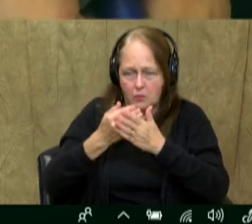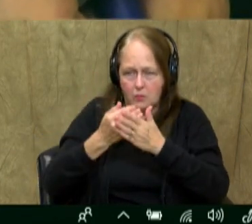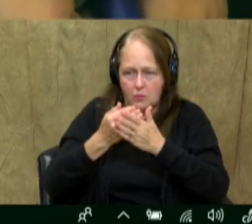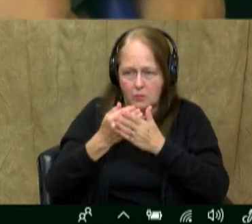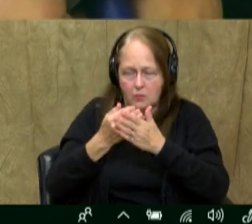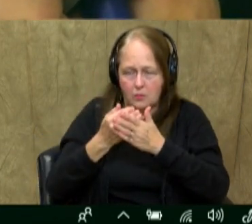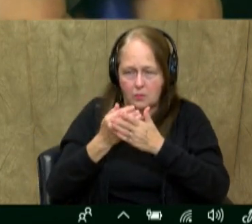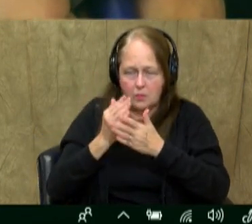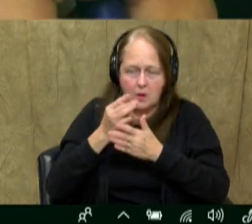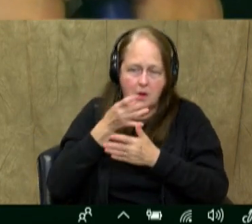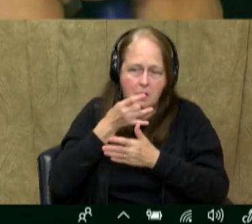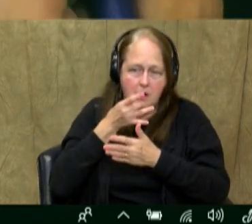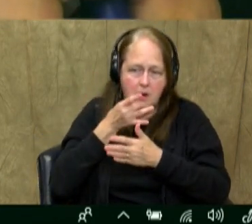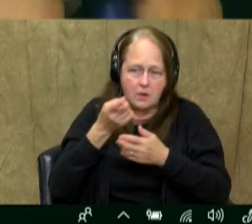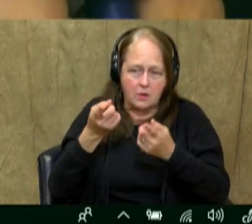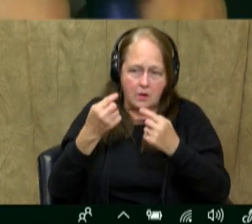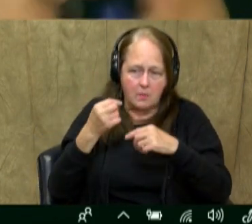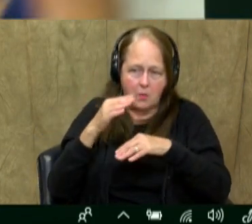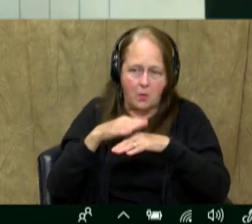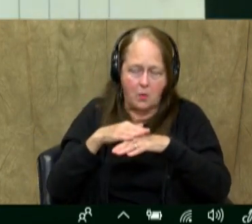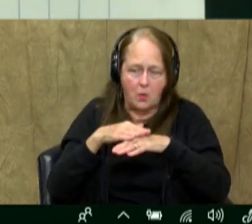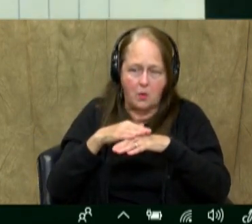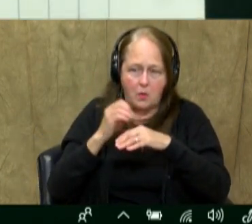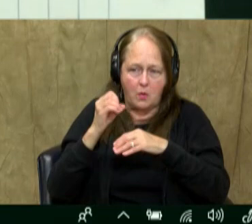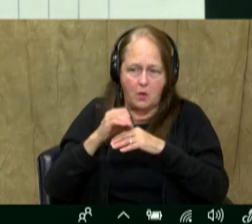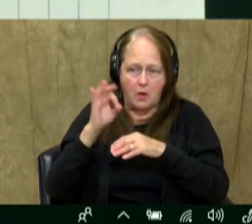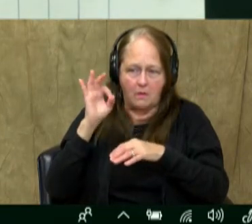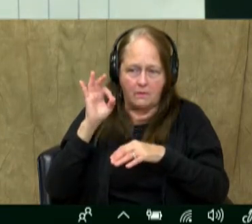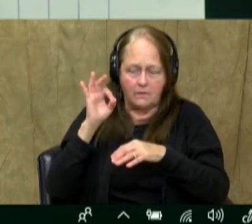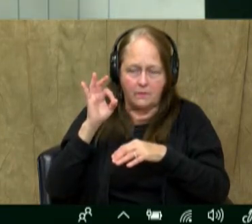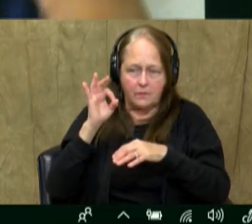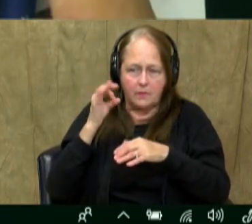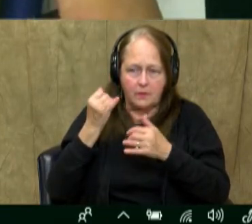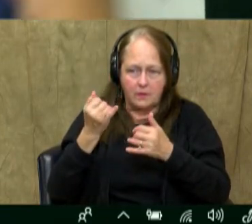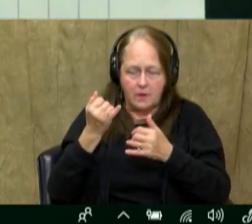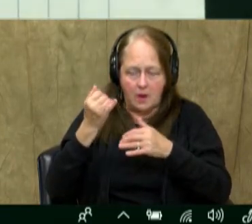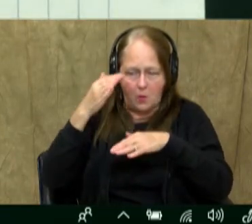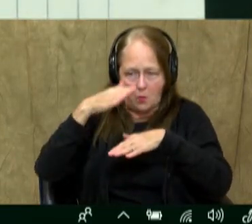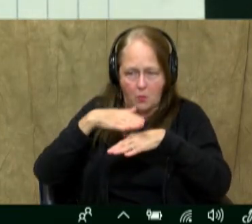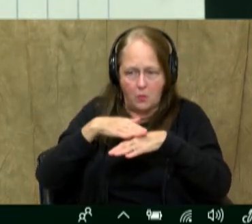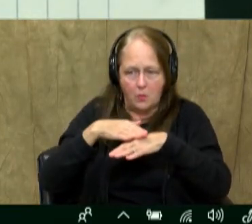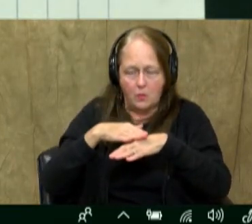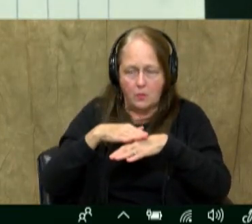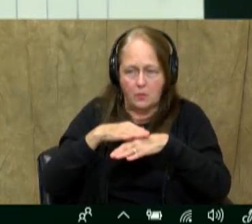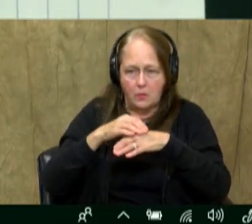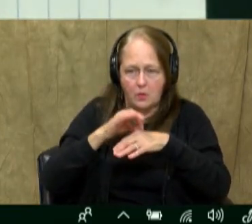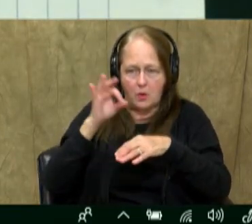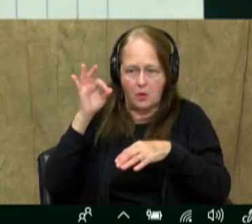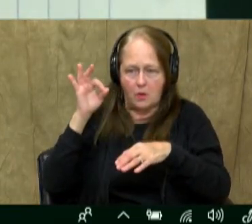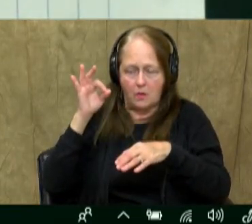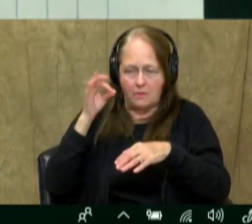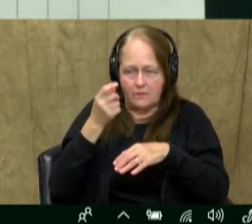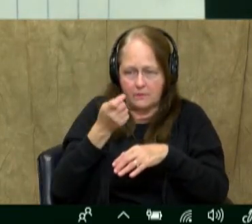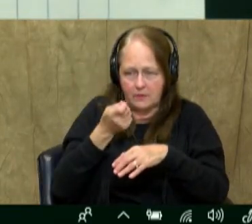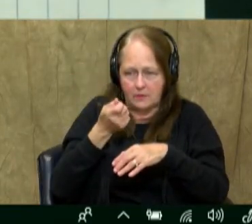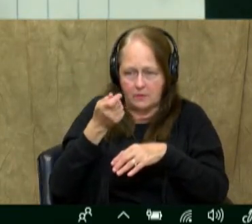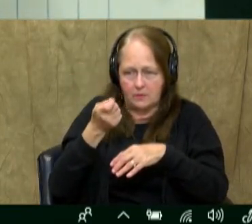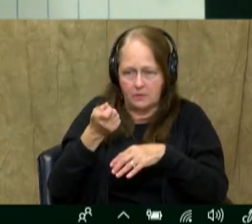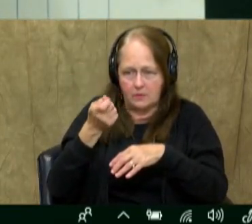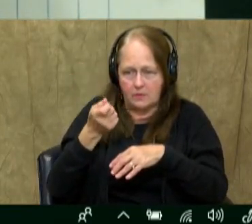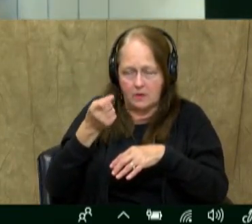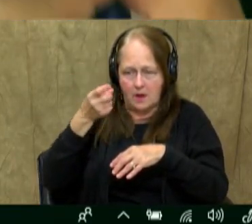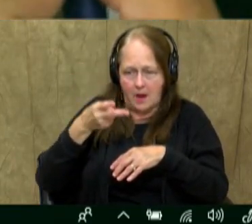portion. Was the light coming on or going off? The light's coming on. It was off, little bit,